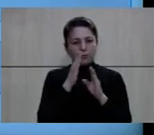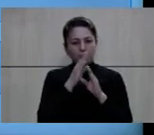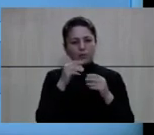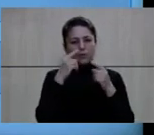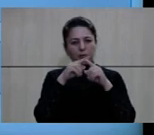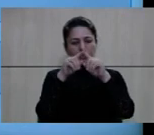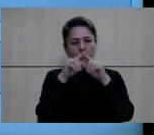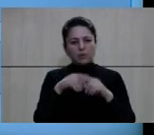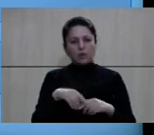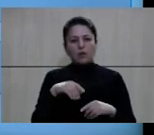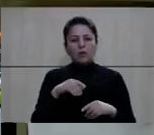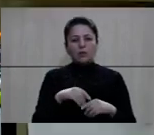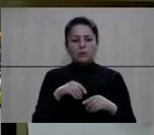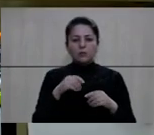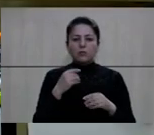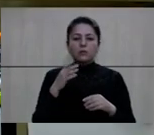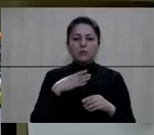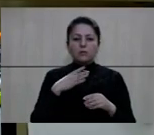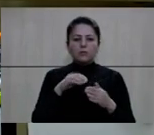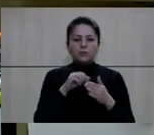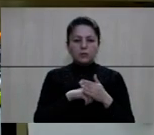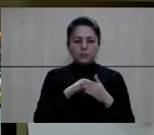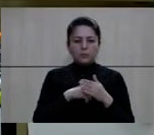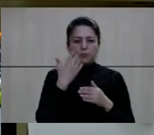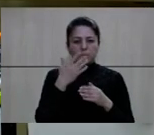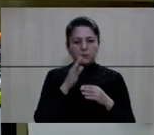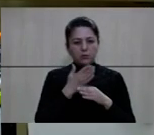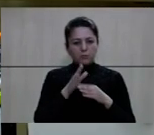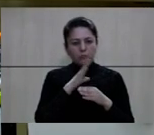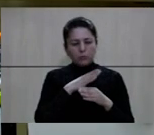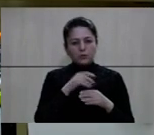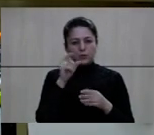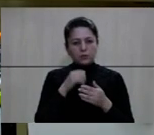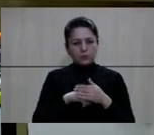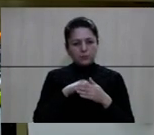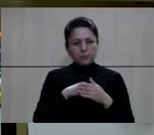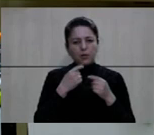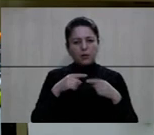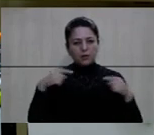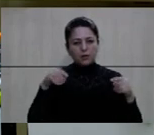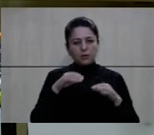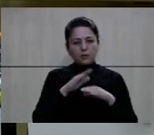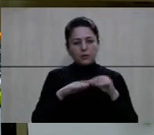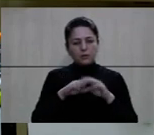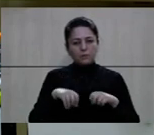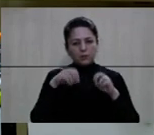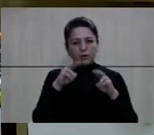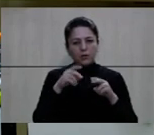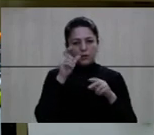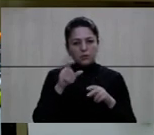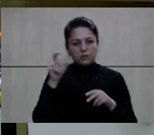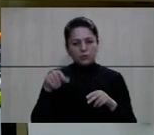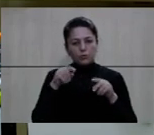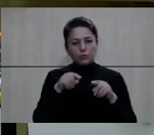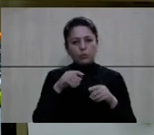badiiy obraz. Nima uchun 5ta turga biz 5ta tipga ajratdik? Sababi turli kasblarning insonlarning